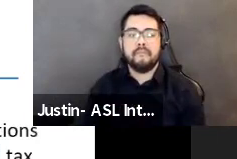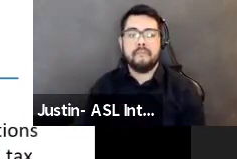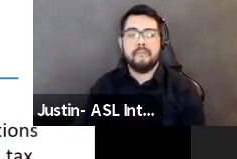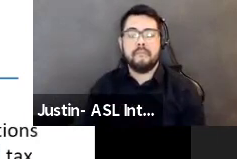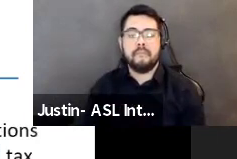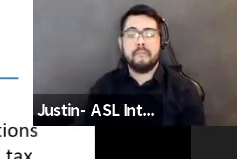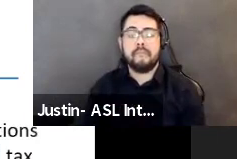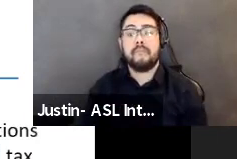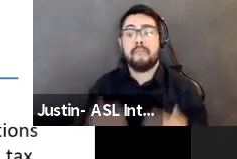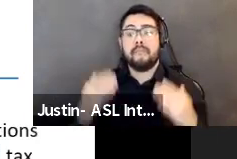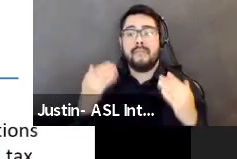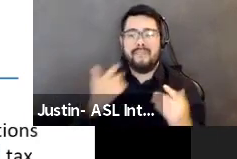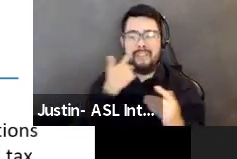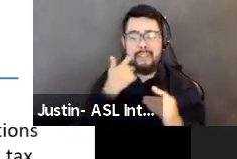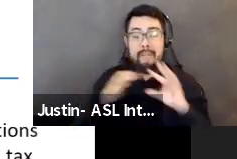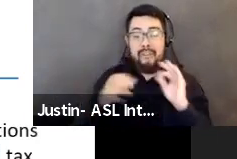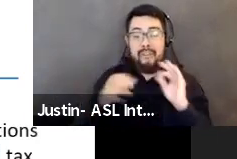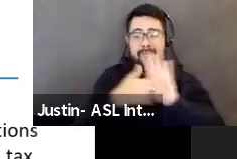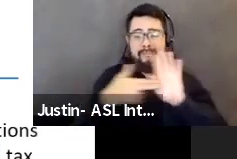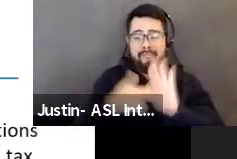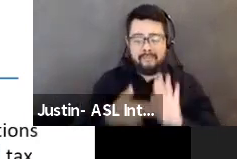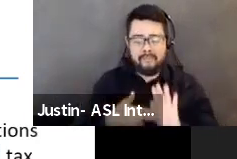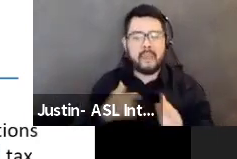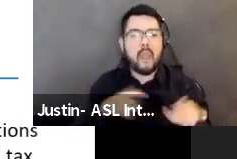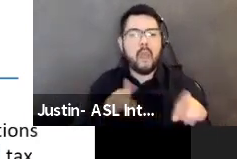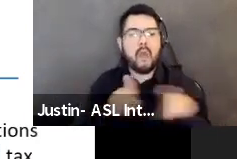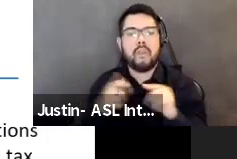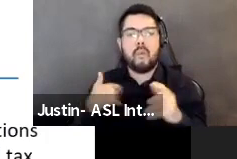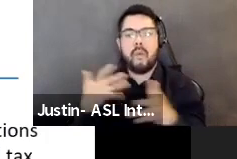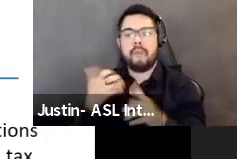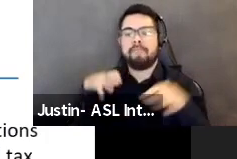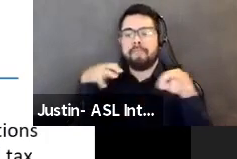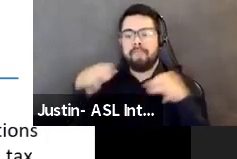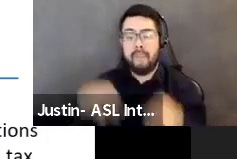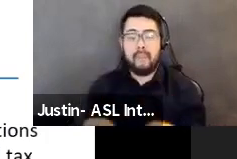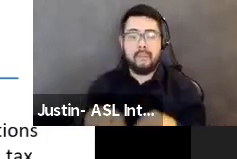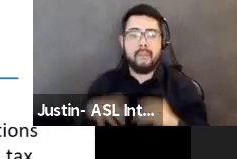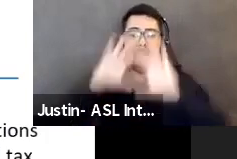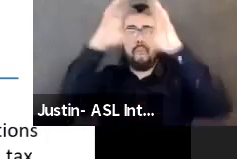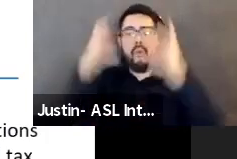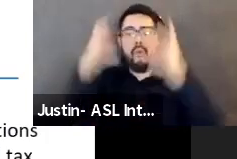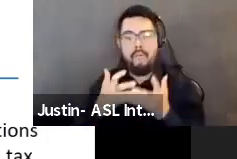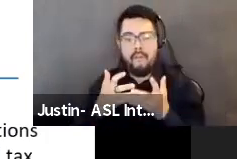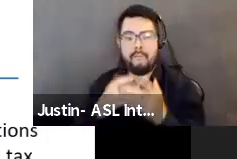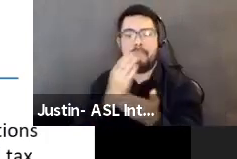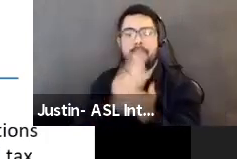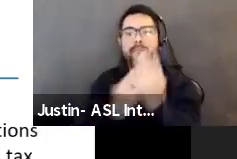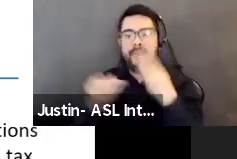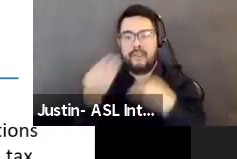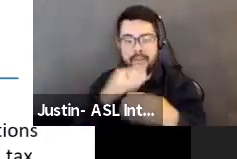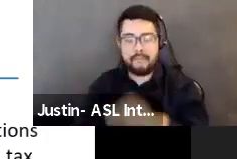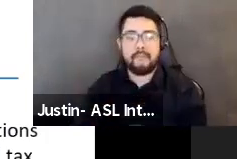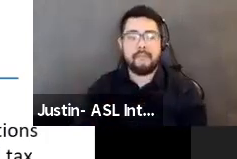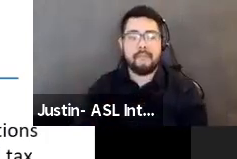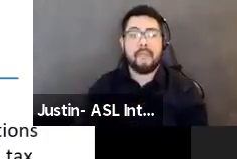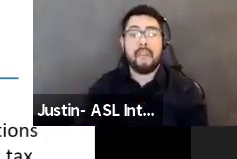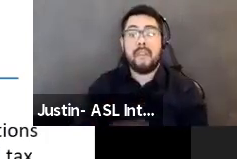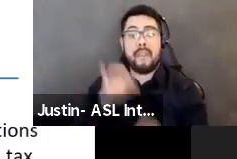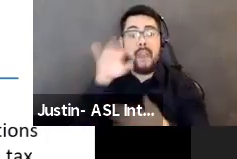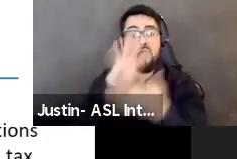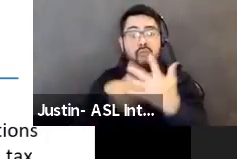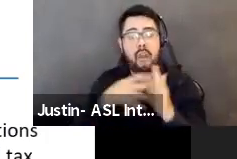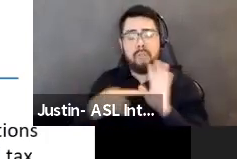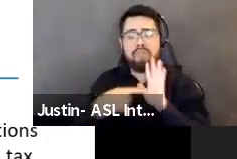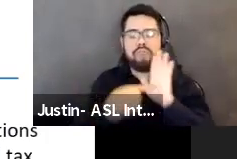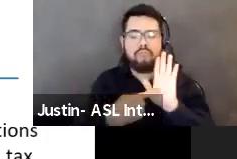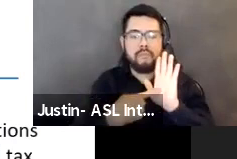following these highlights we want to take some time to take a look at the overall components of the budget the chart in front of you provides a high